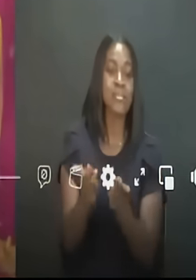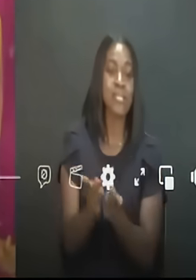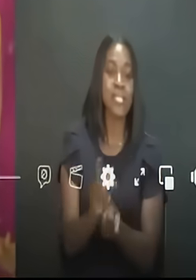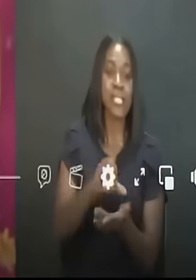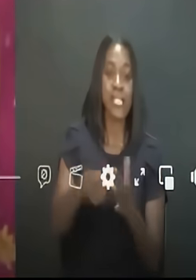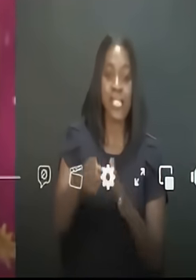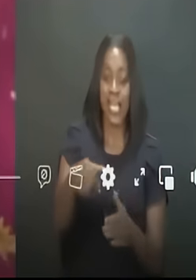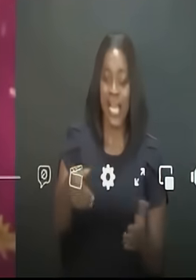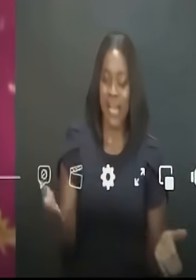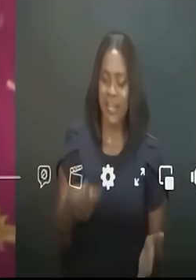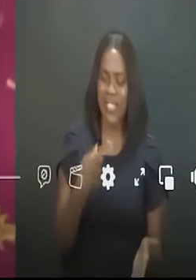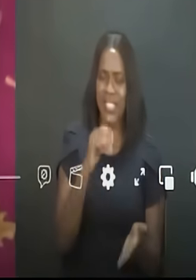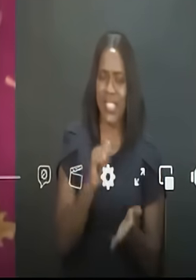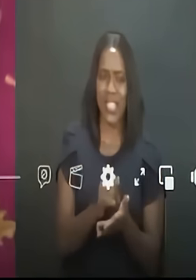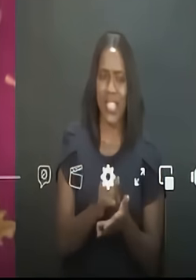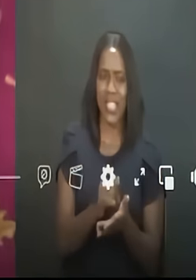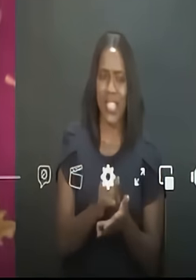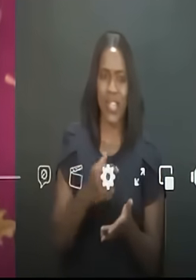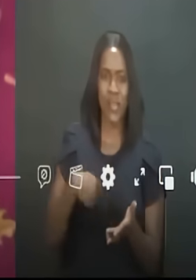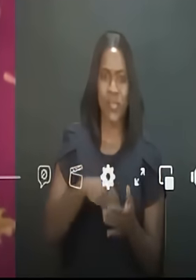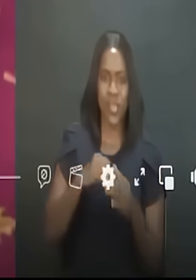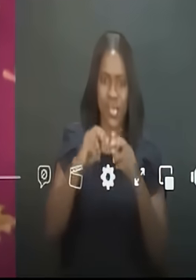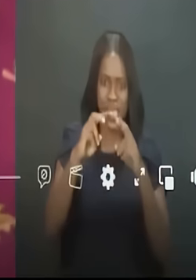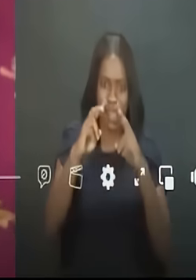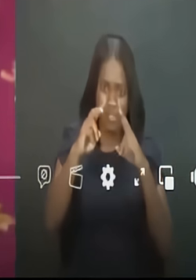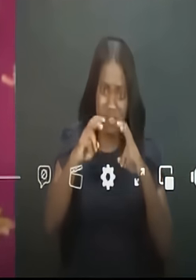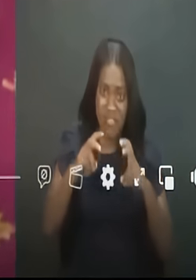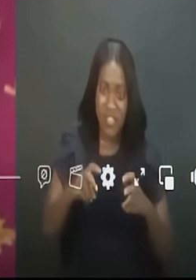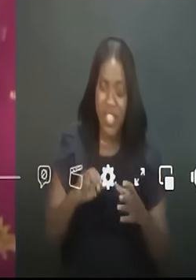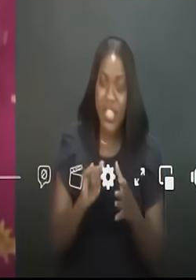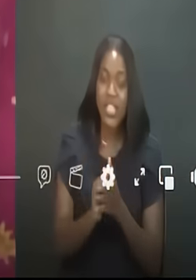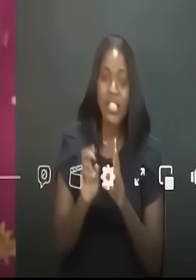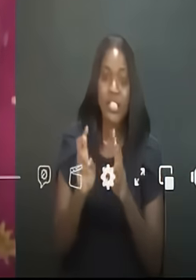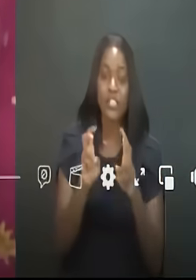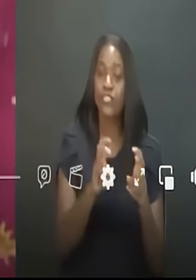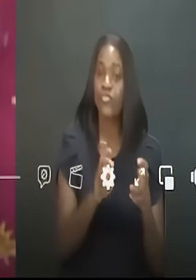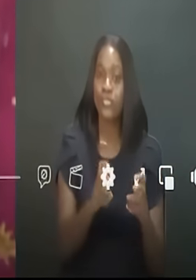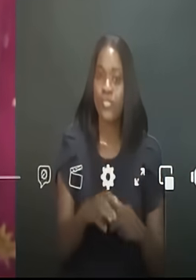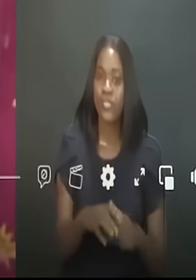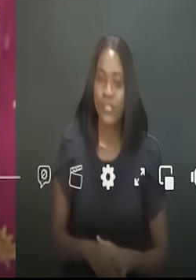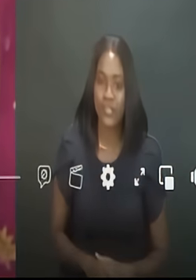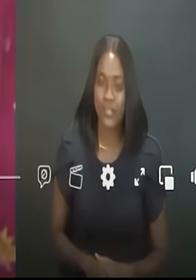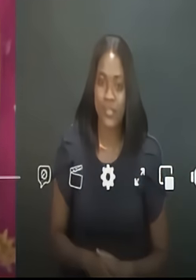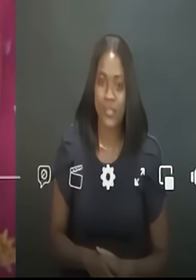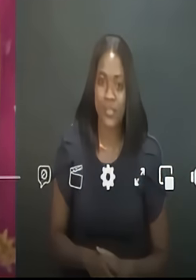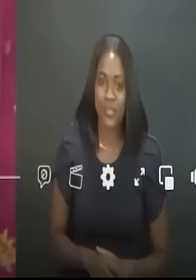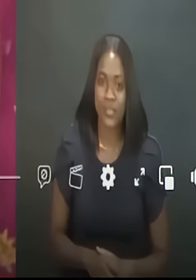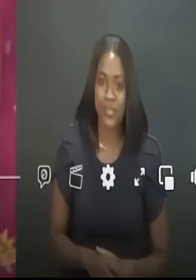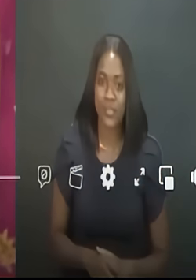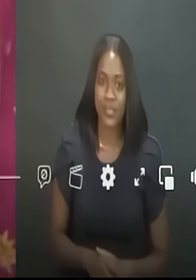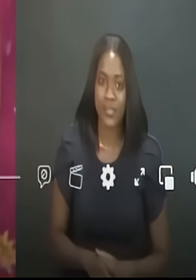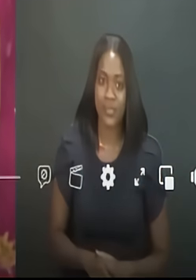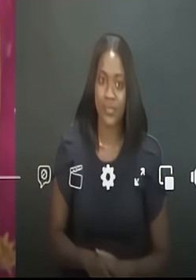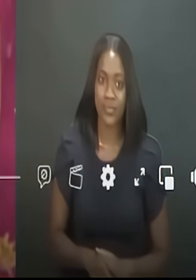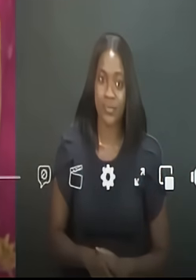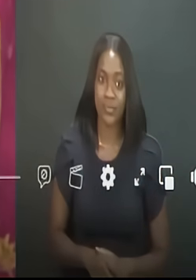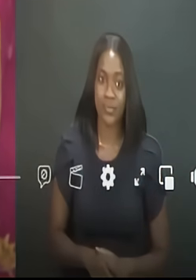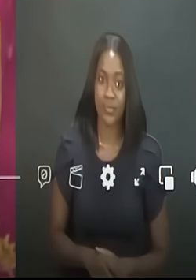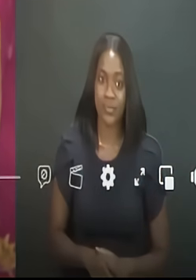should investigate those recruitments and the dismissals. If you want us to carry out an